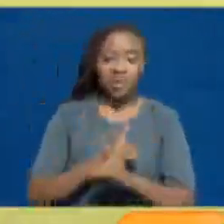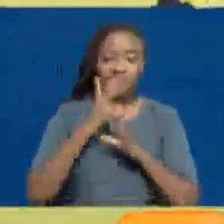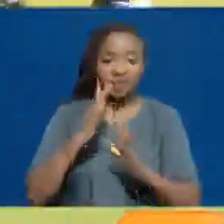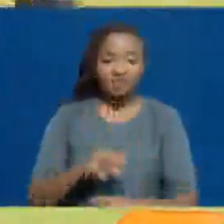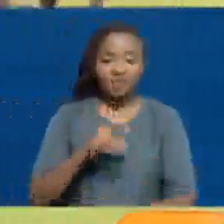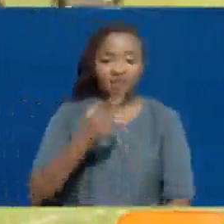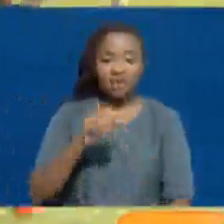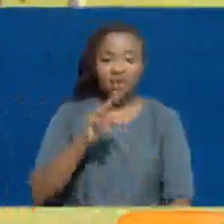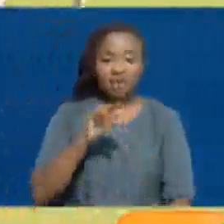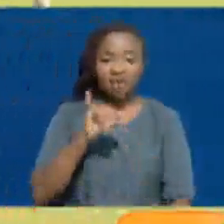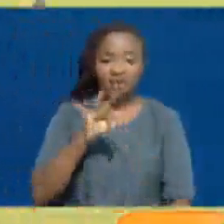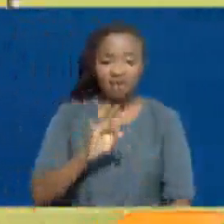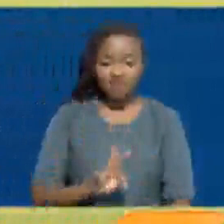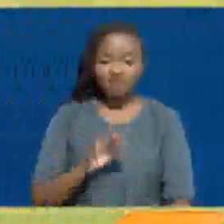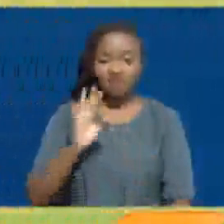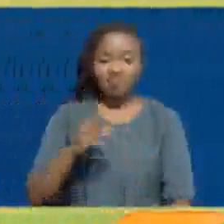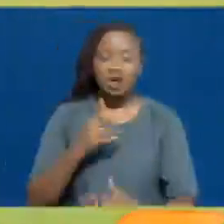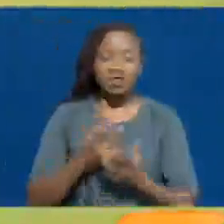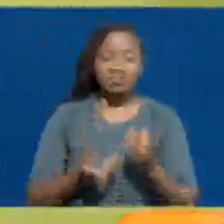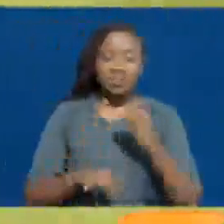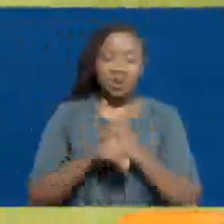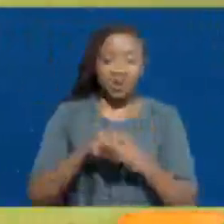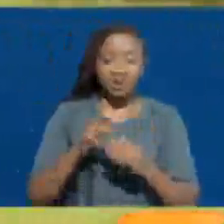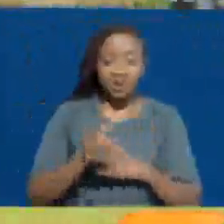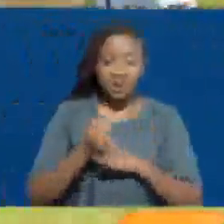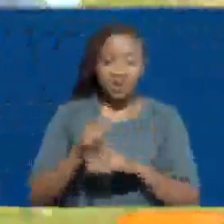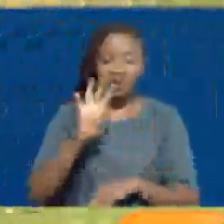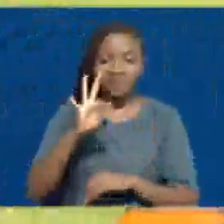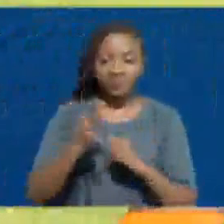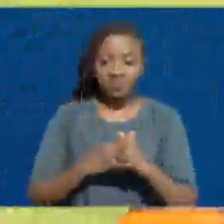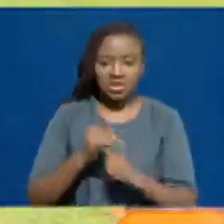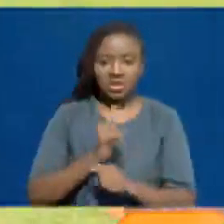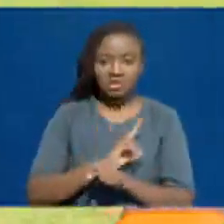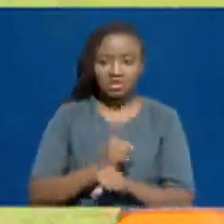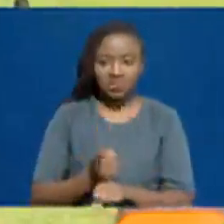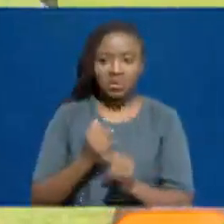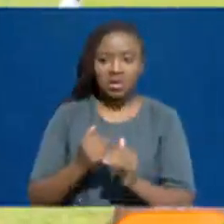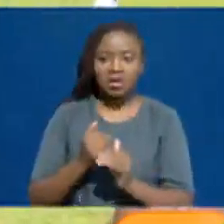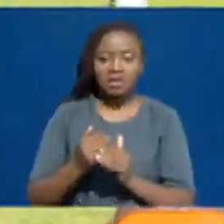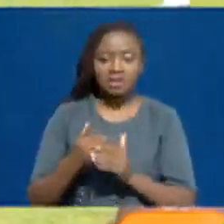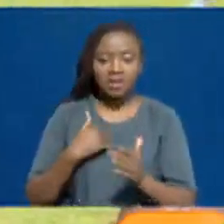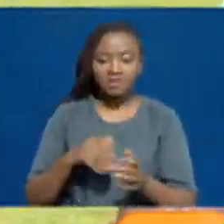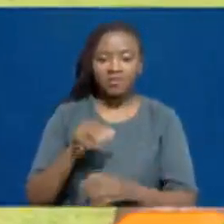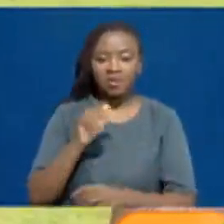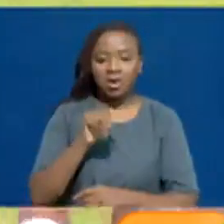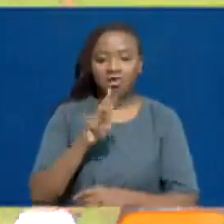Wesonga doubled the lead for KCB in the 48th minute before Awita Batts